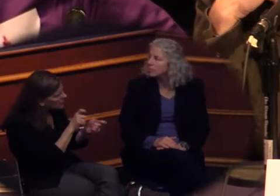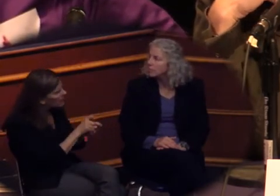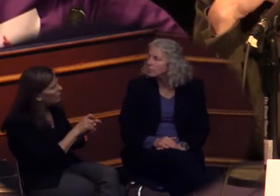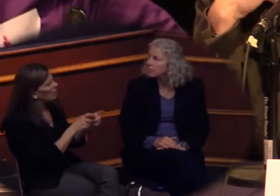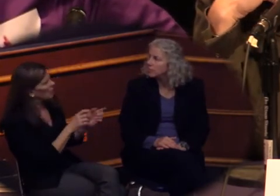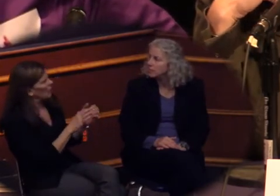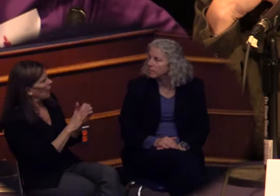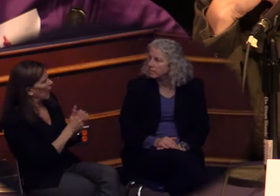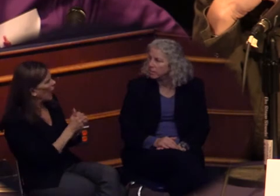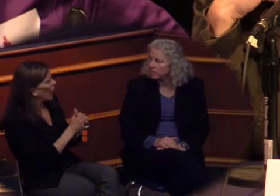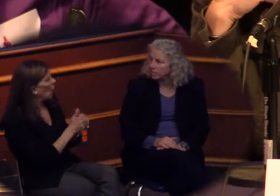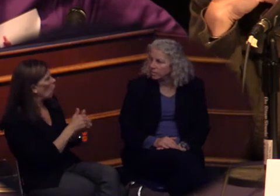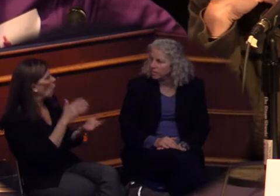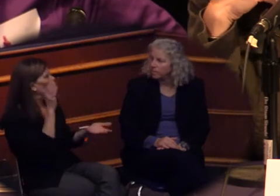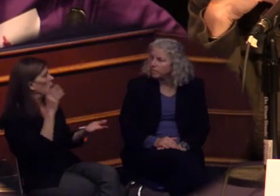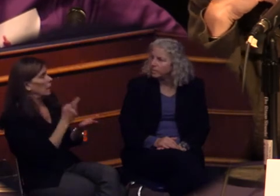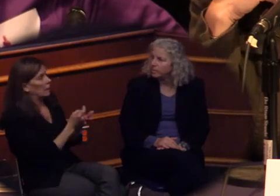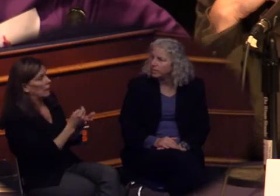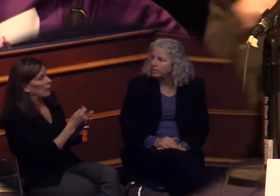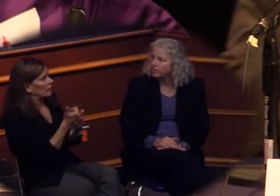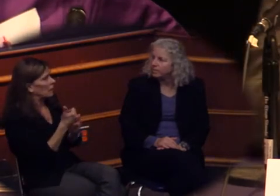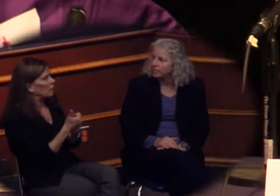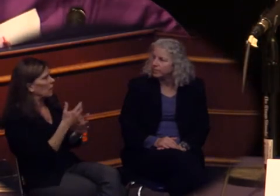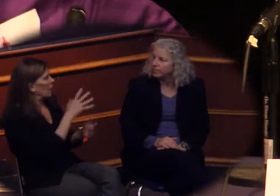eliminate the incarceration pipeline?